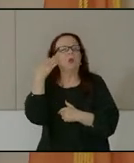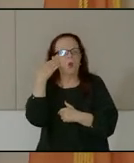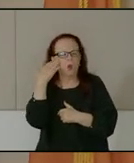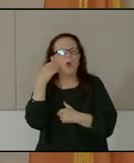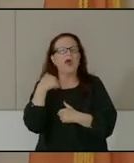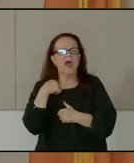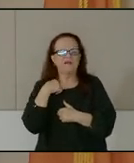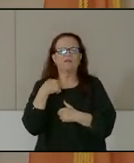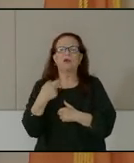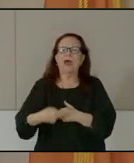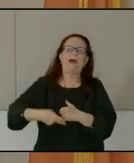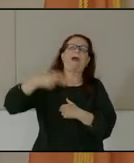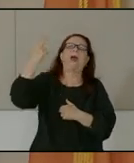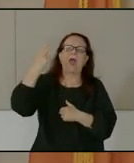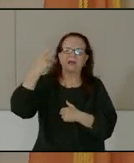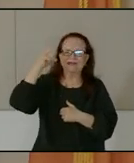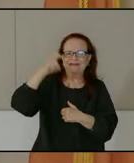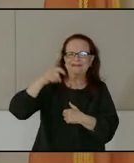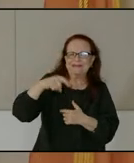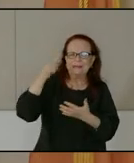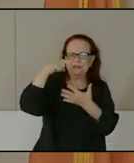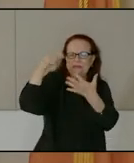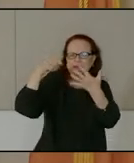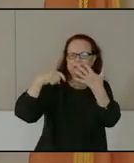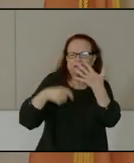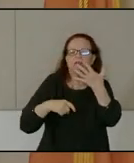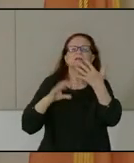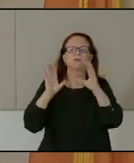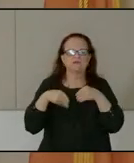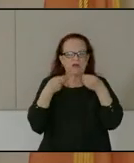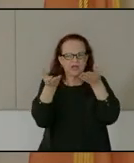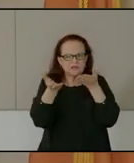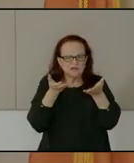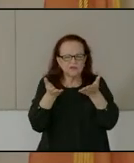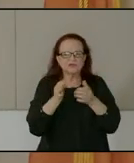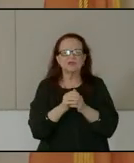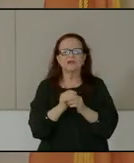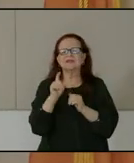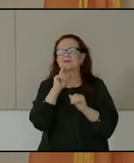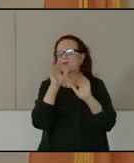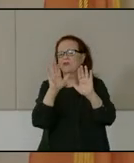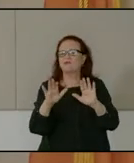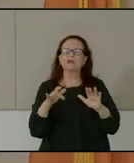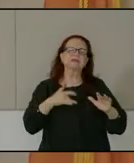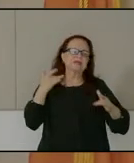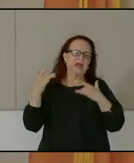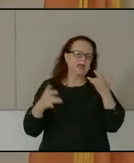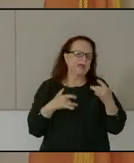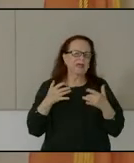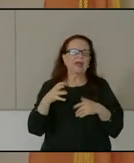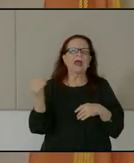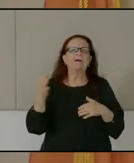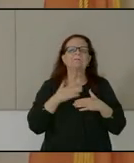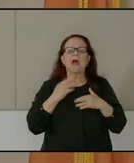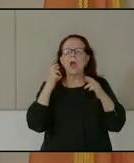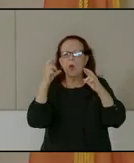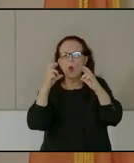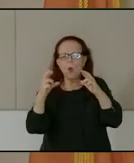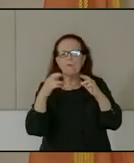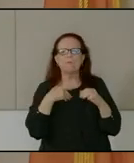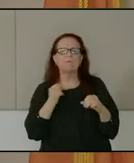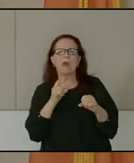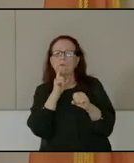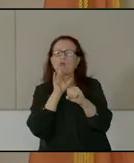very high, so we're going to continue to, you know, make sure the services are provided. So this is a great day. It's exciting. I think that my hope and my promise is